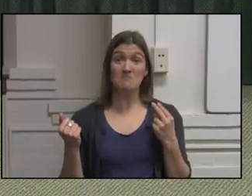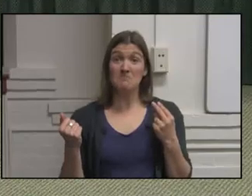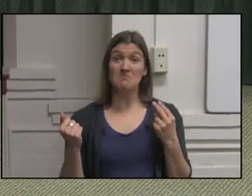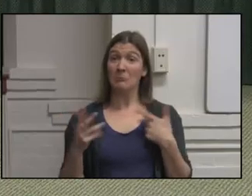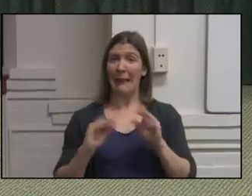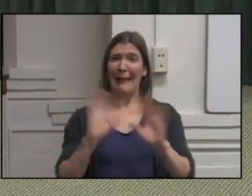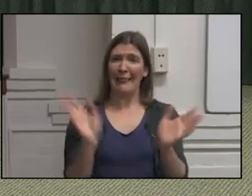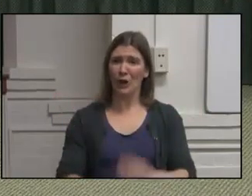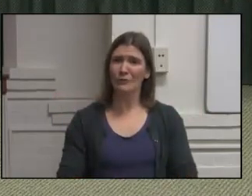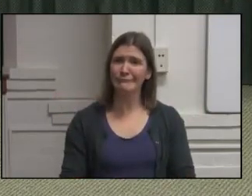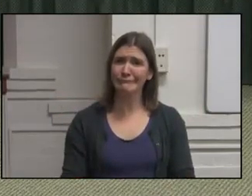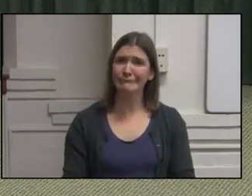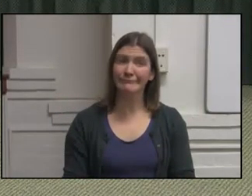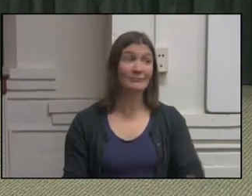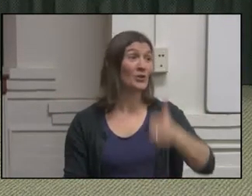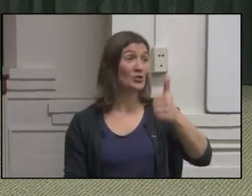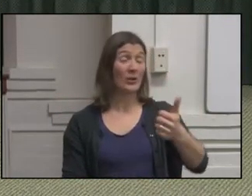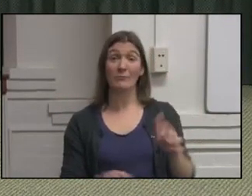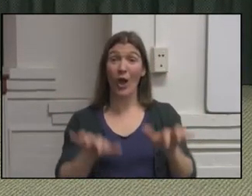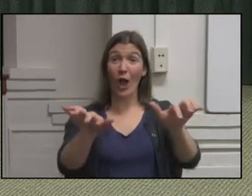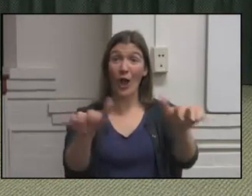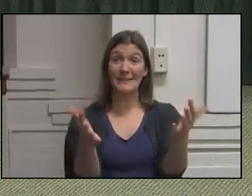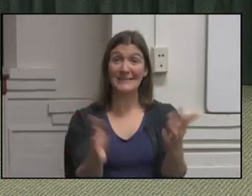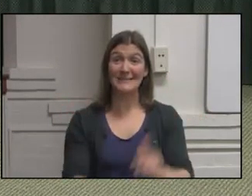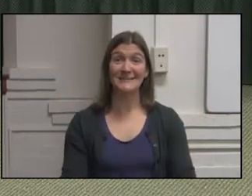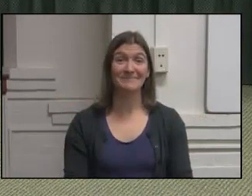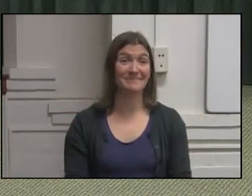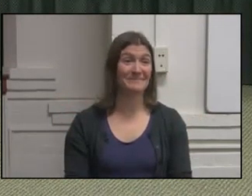Pretty clear. Great. Questions or comments from the public?